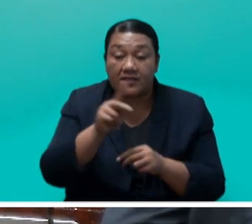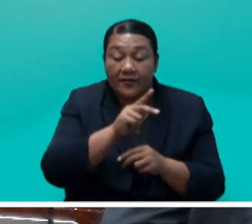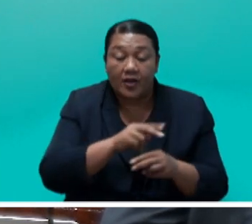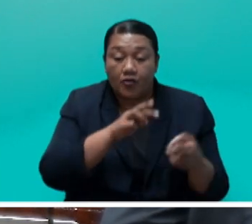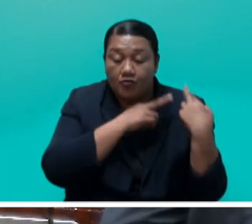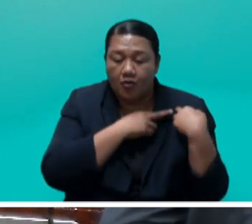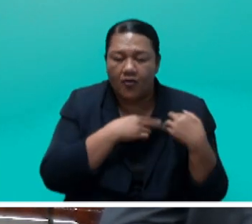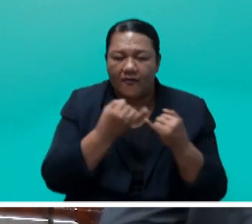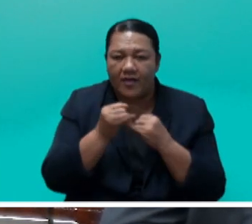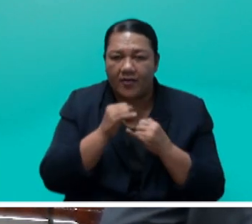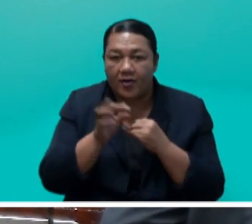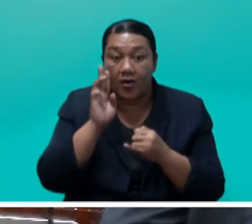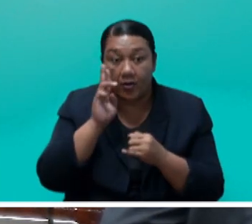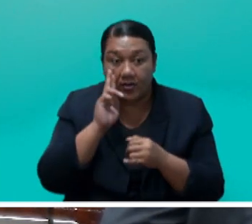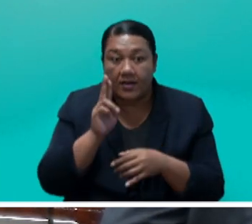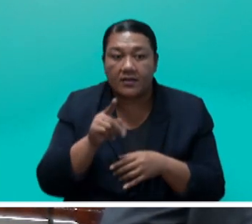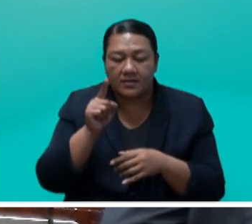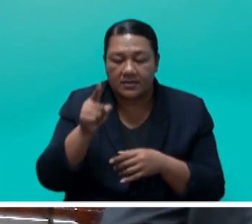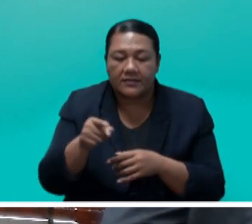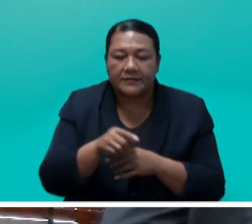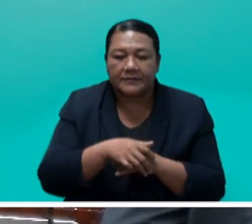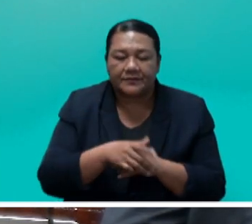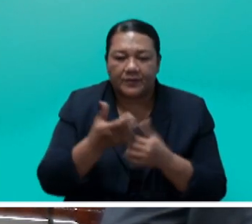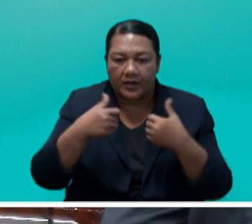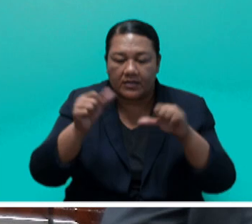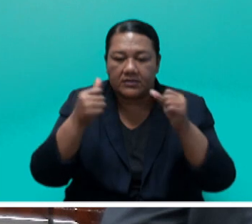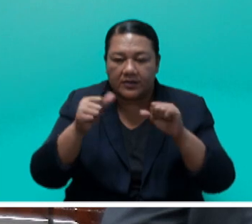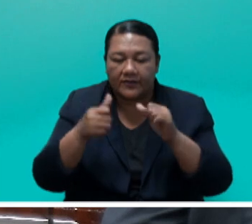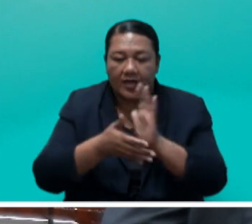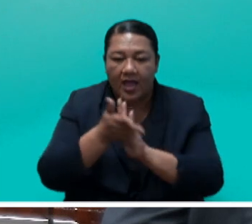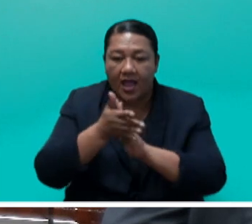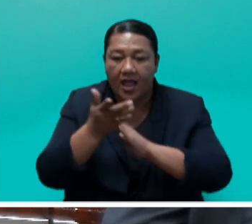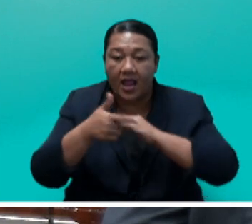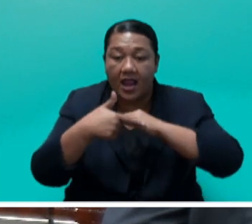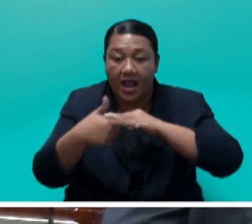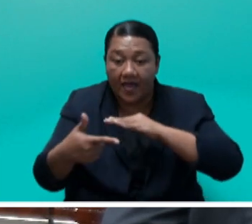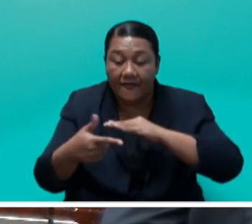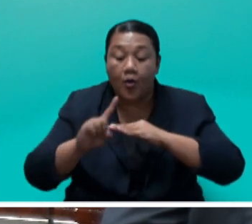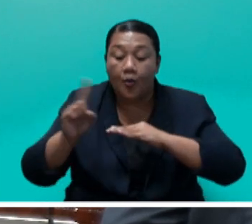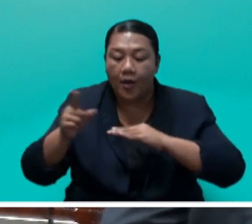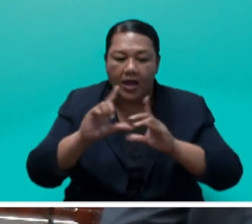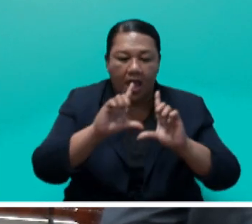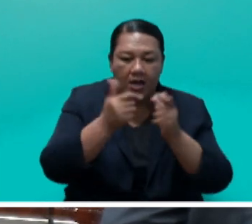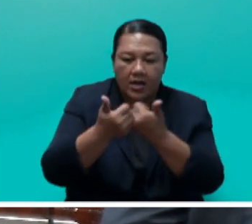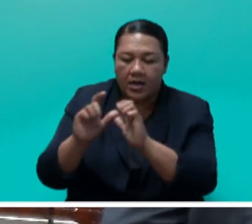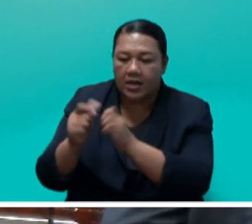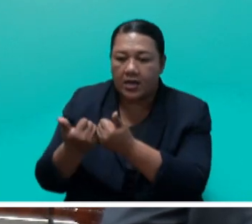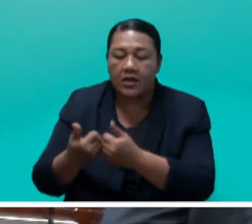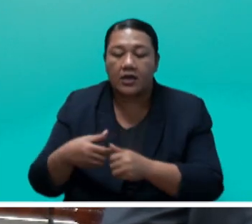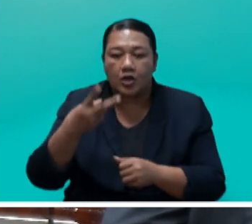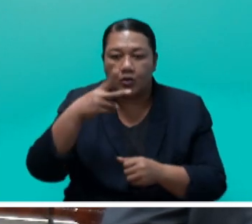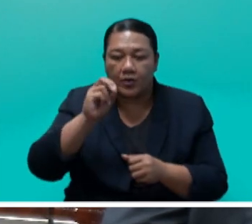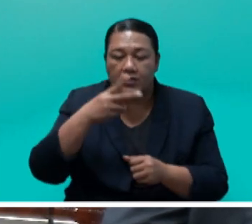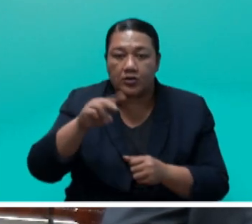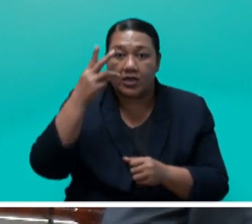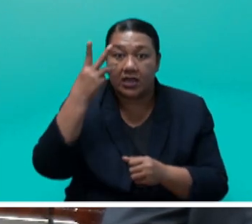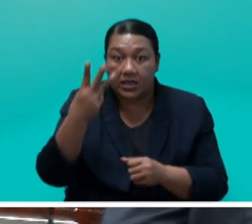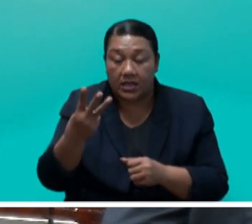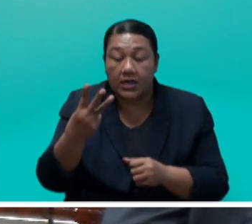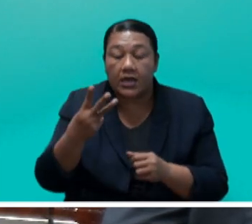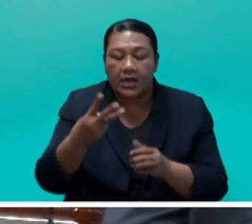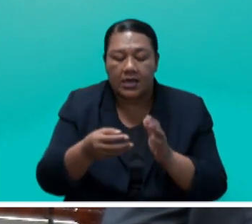recognized as being catalytic to achieving the high levels of ambition agreed in the 2023 revised IMO